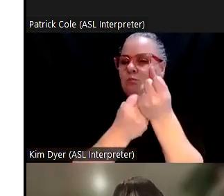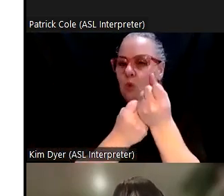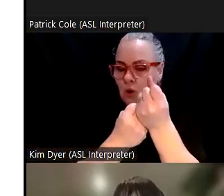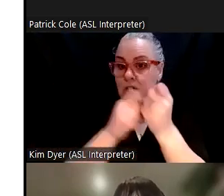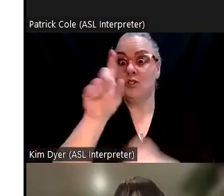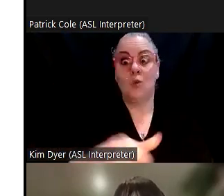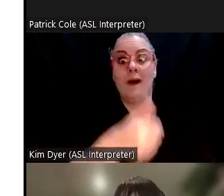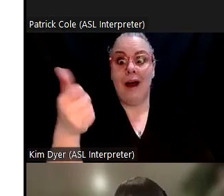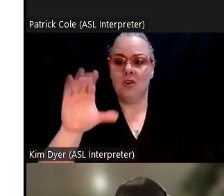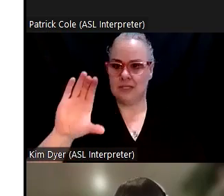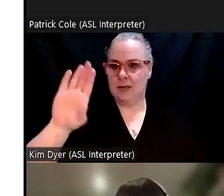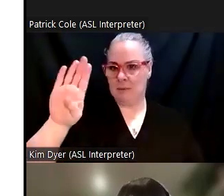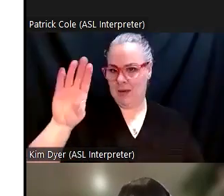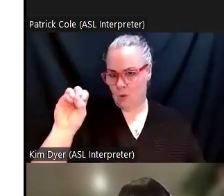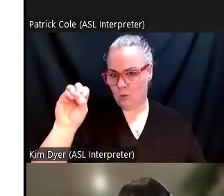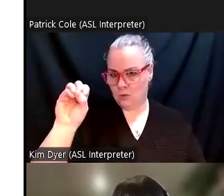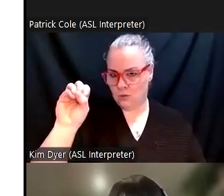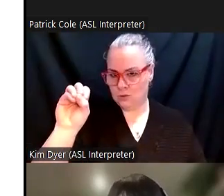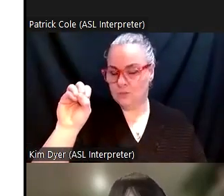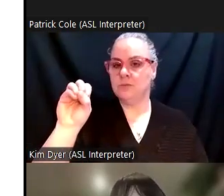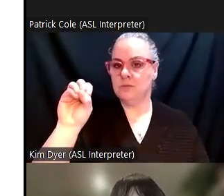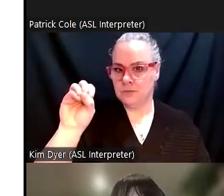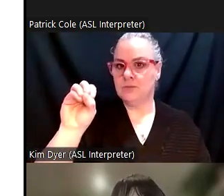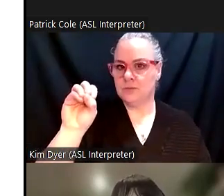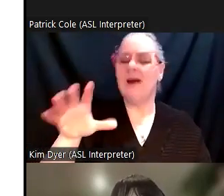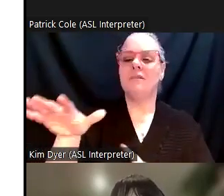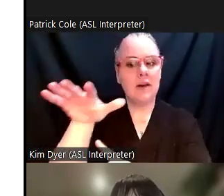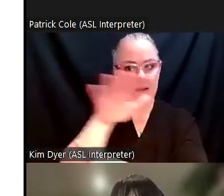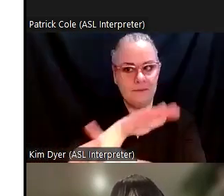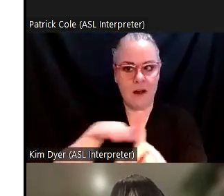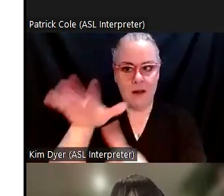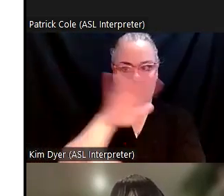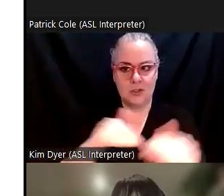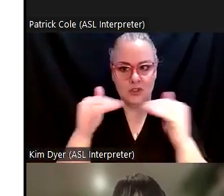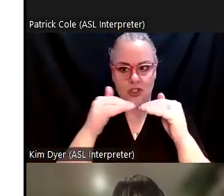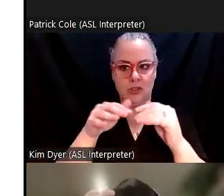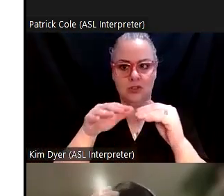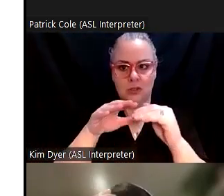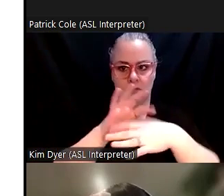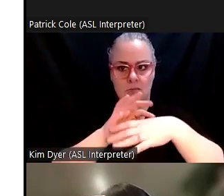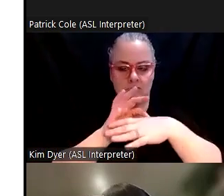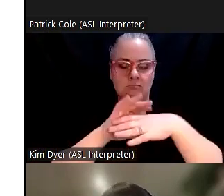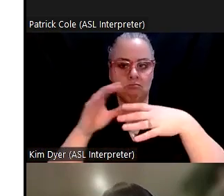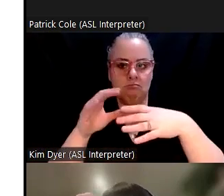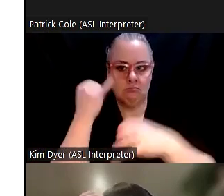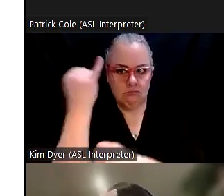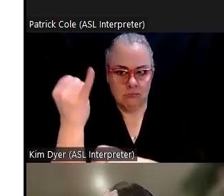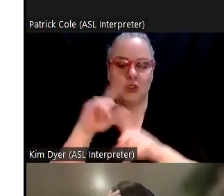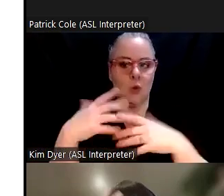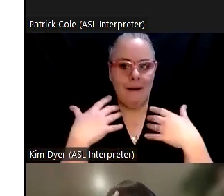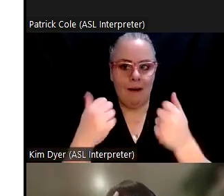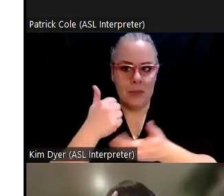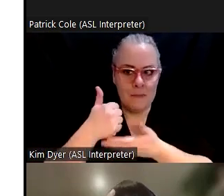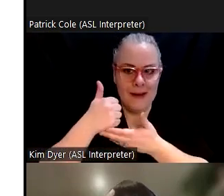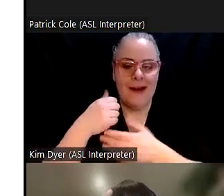other CBOs to, you know, of an environmental justice nature to in order to help them access